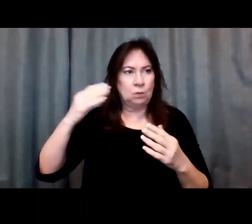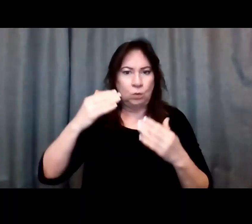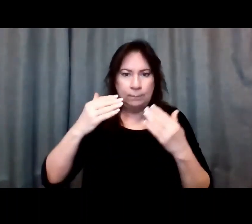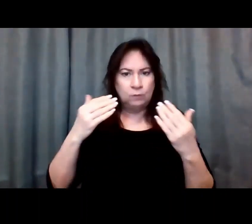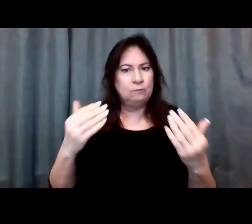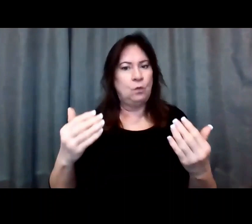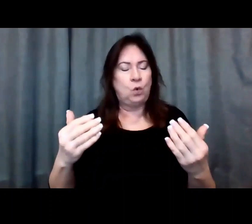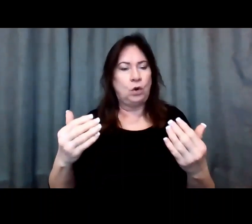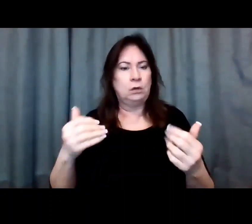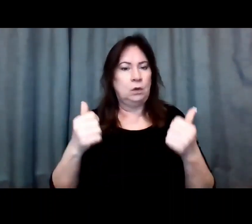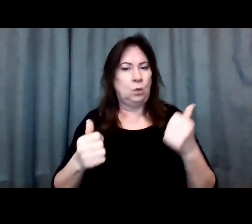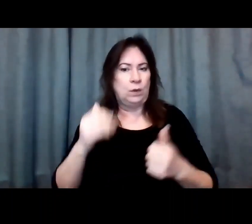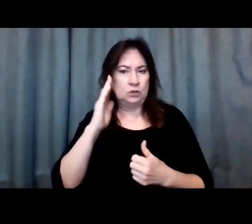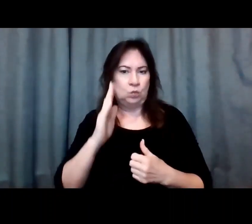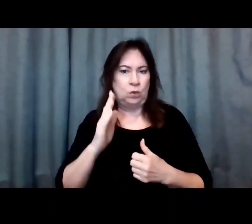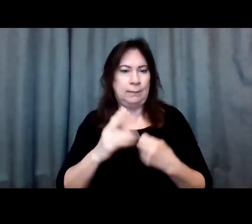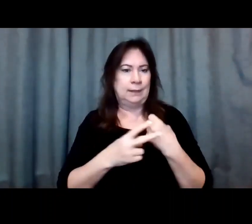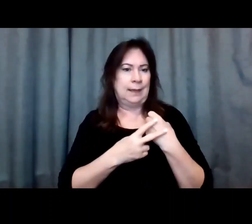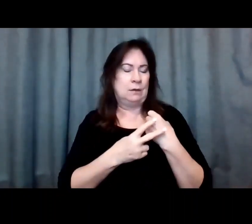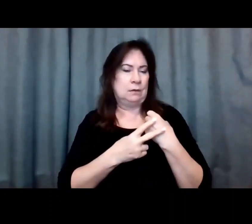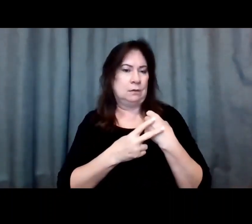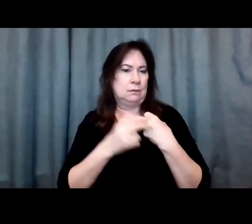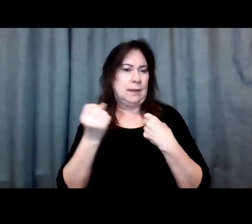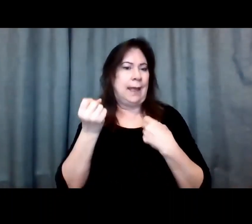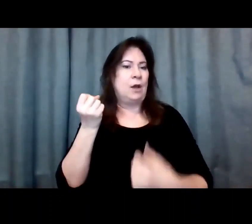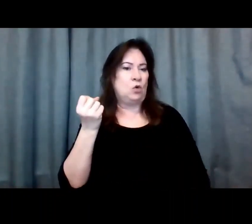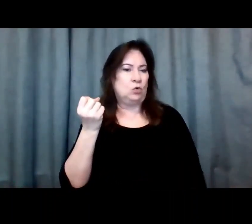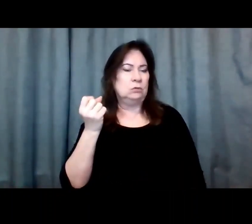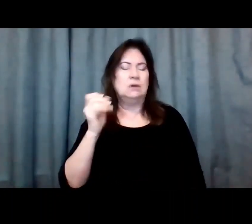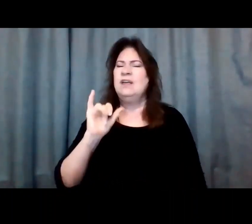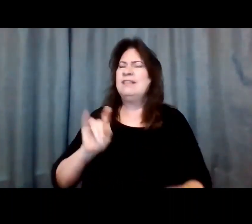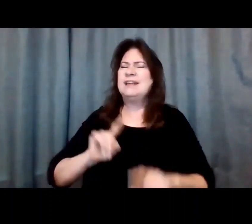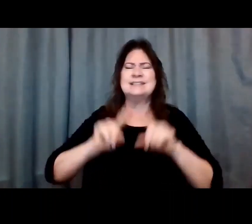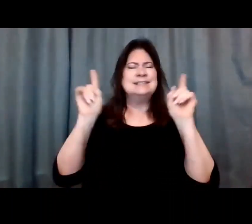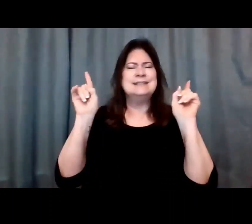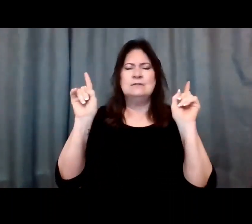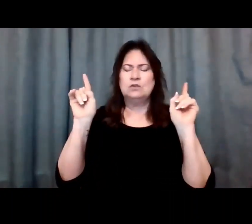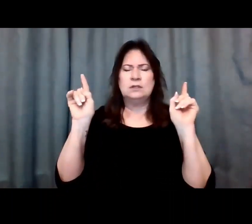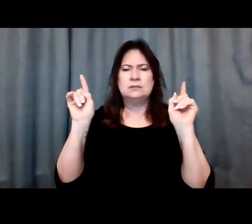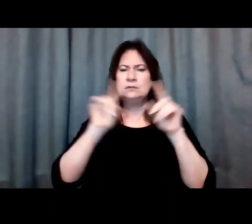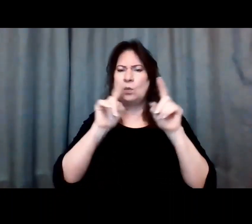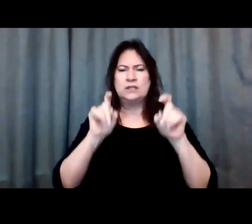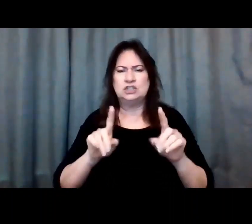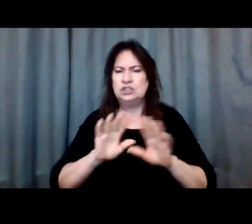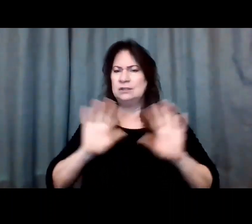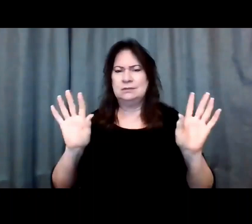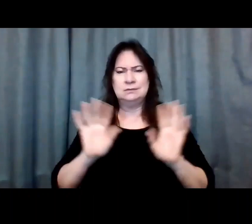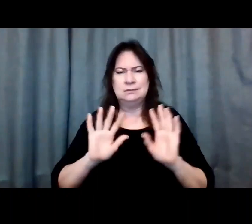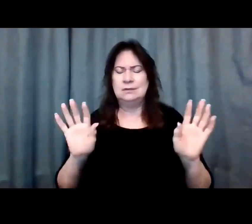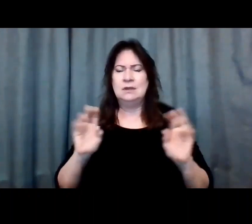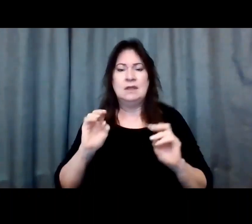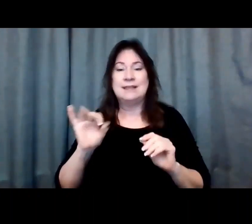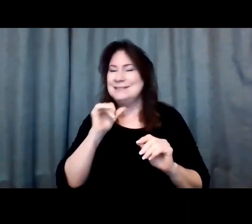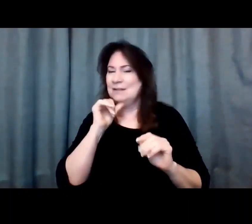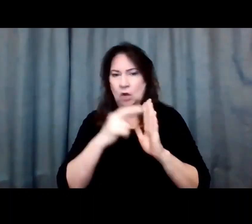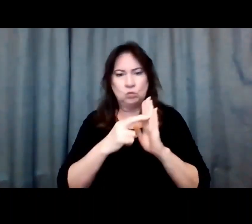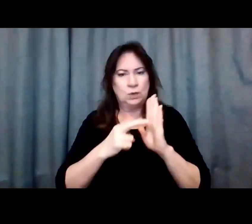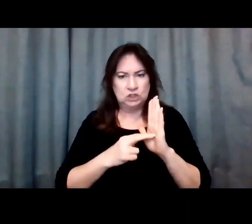and which will be sequestered. Well, no, that's a different question. That's as if you haven't